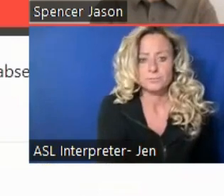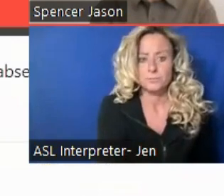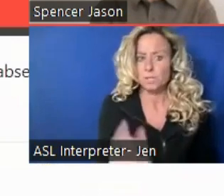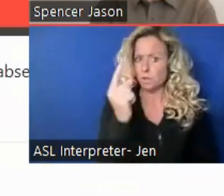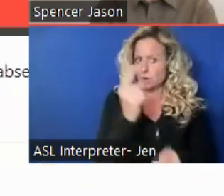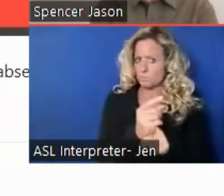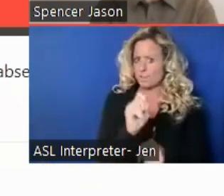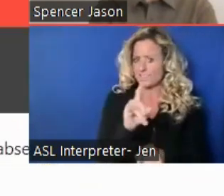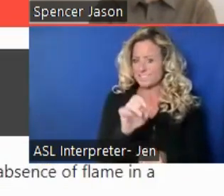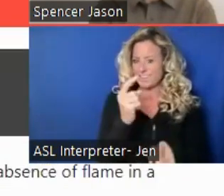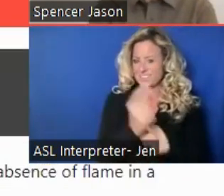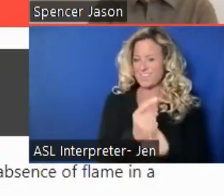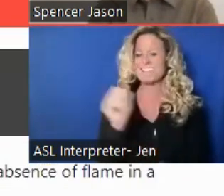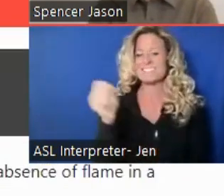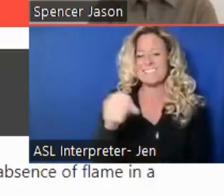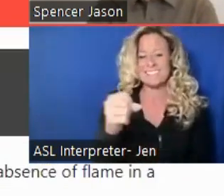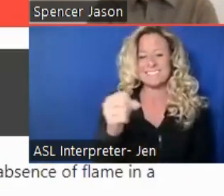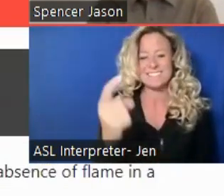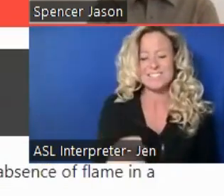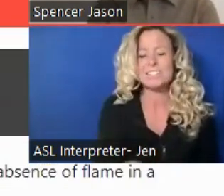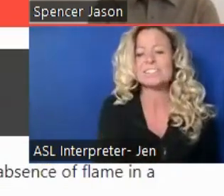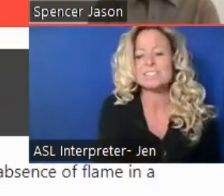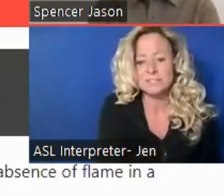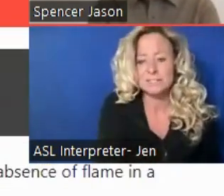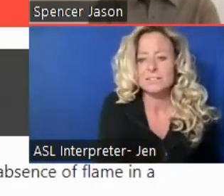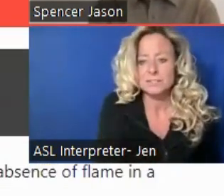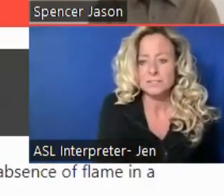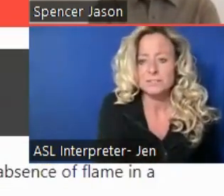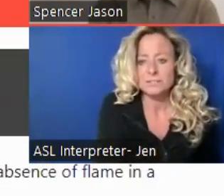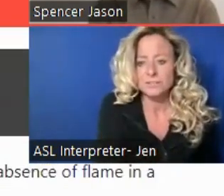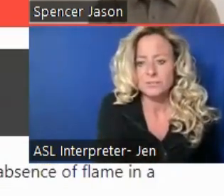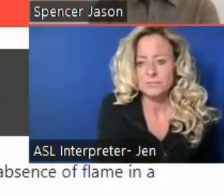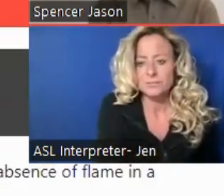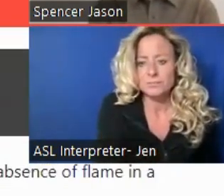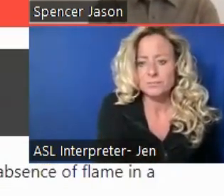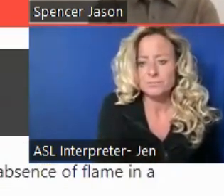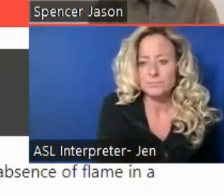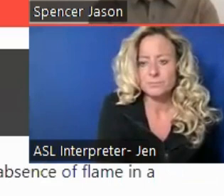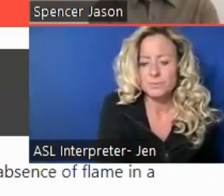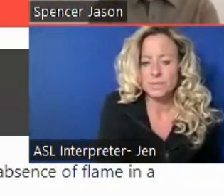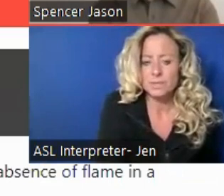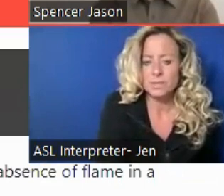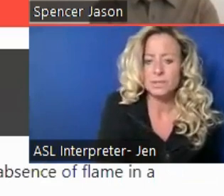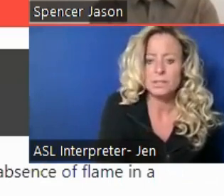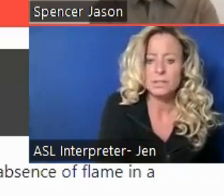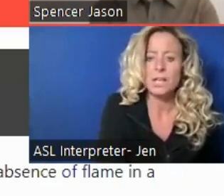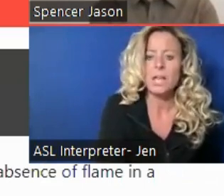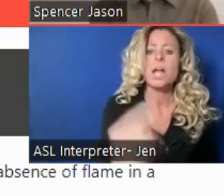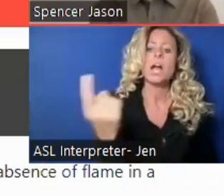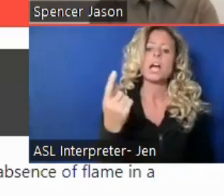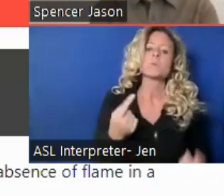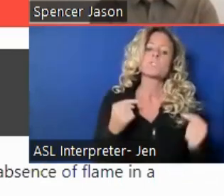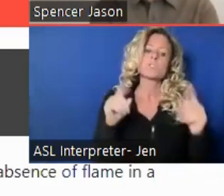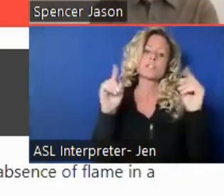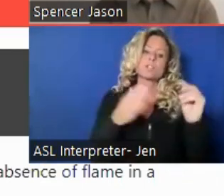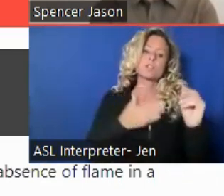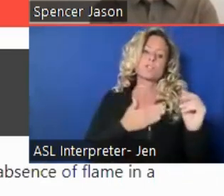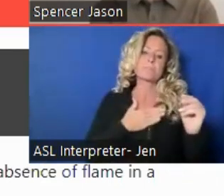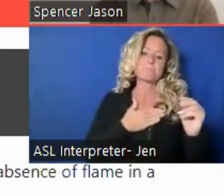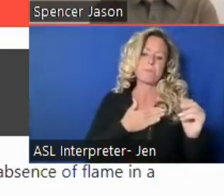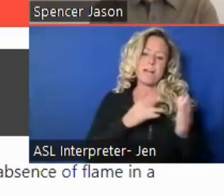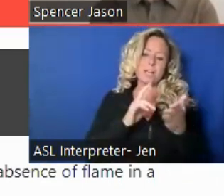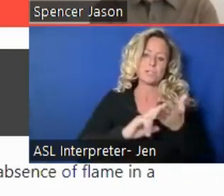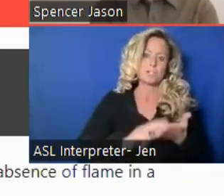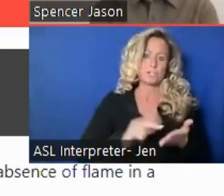right? you do. Okay. So I was looking around. I always try to do my research ahead of time. This is an industry I know